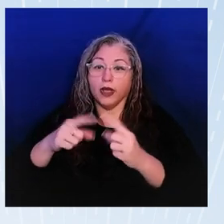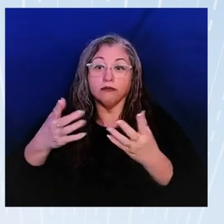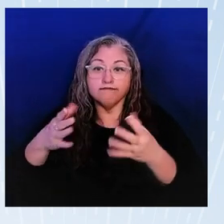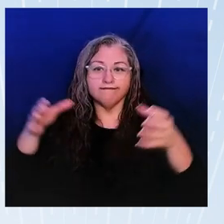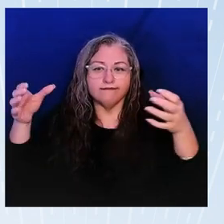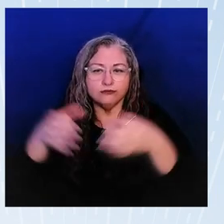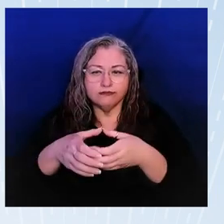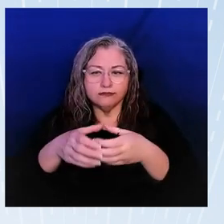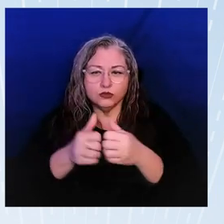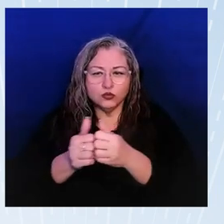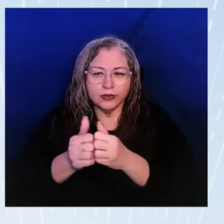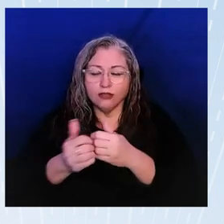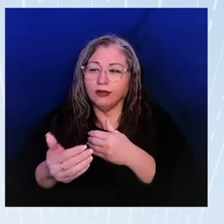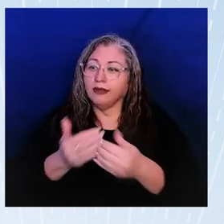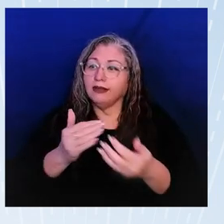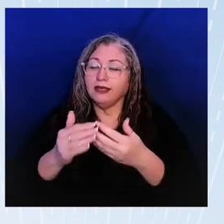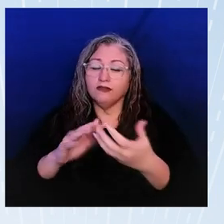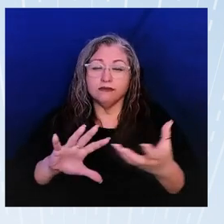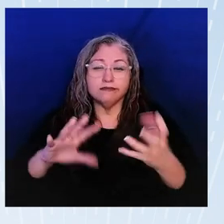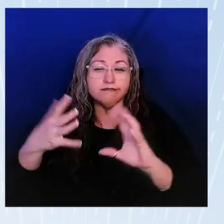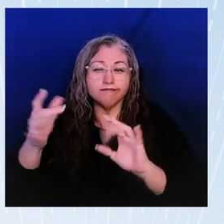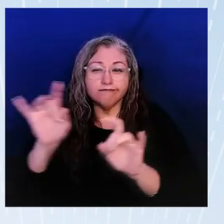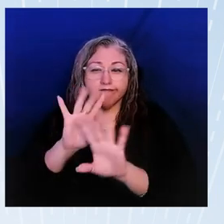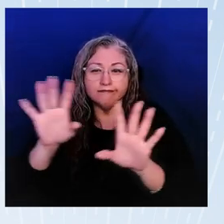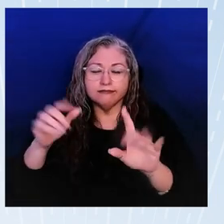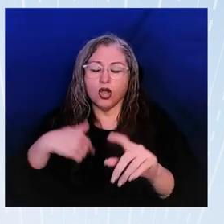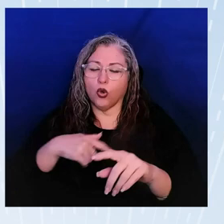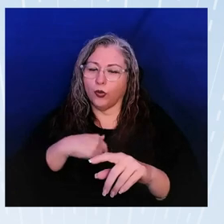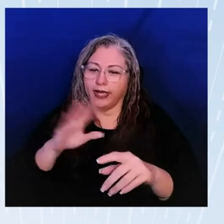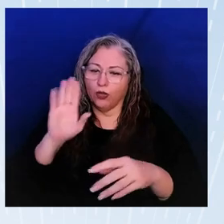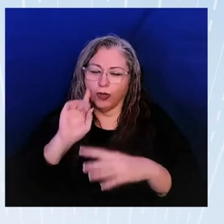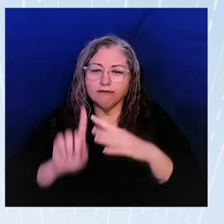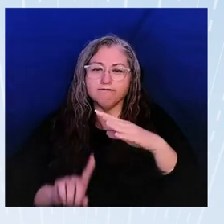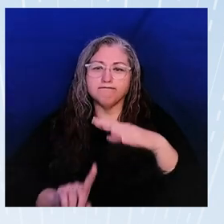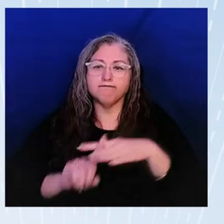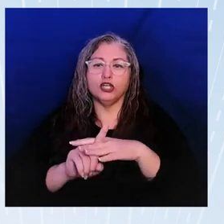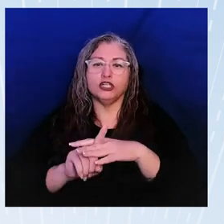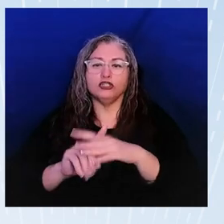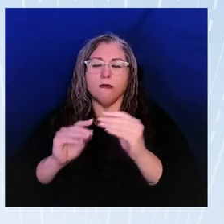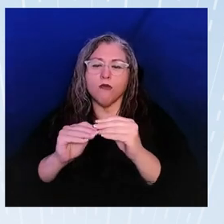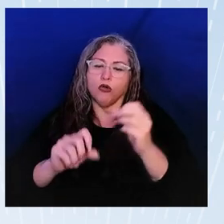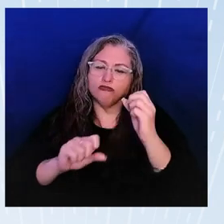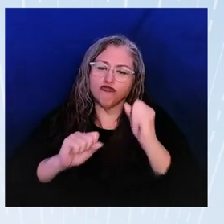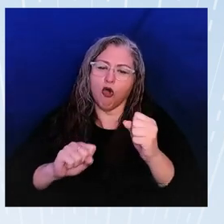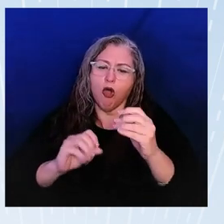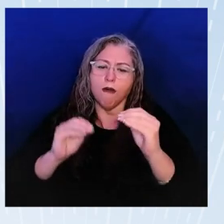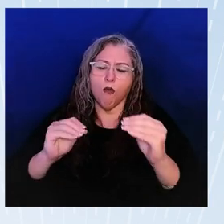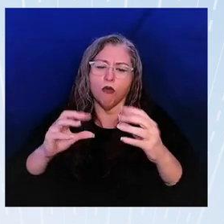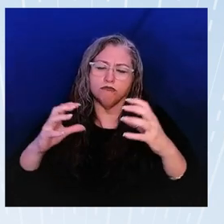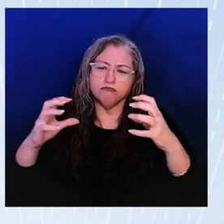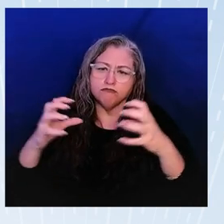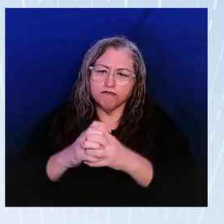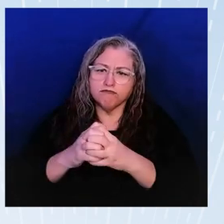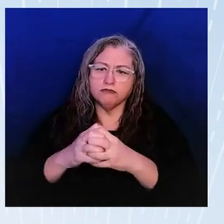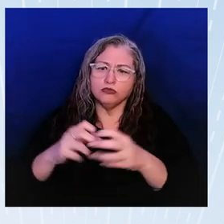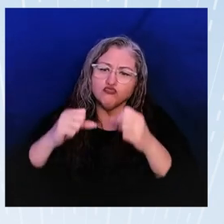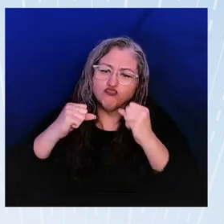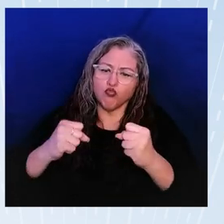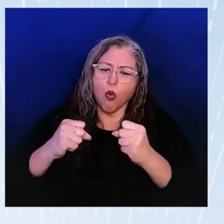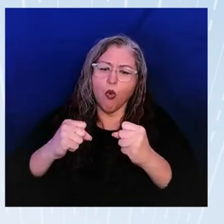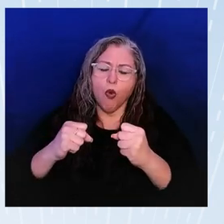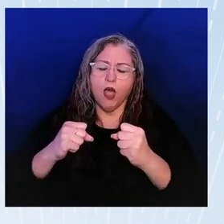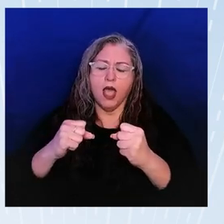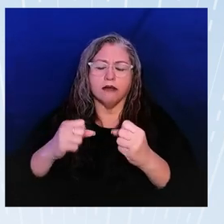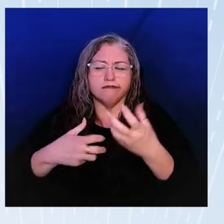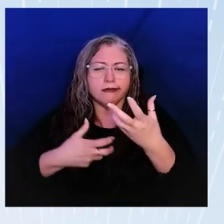Even through these tragedies, we will emerge as a sturdier, tighter community, more confident in our courage